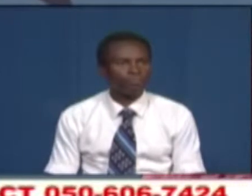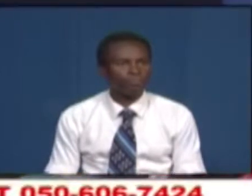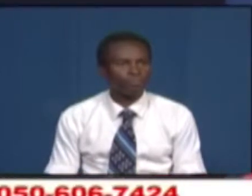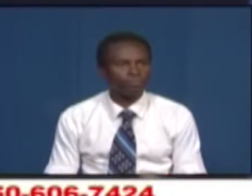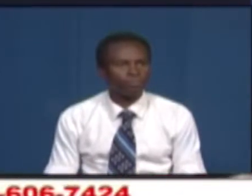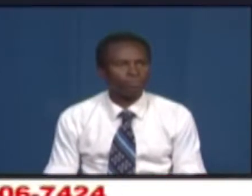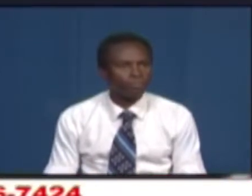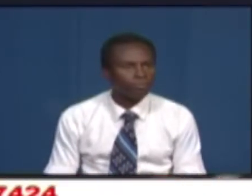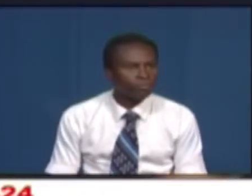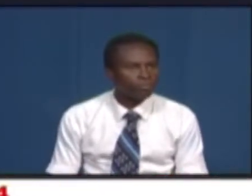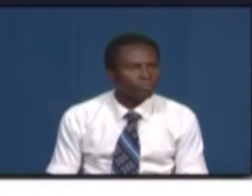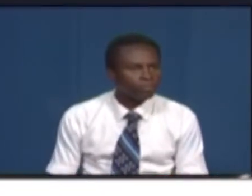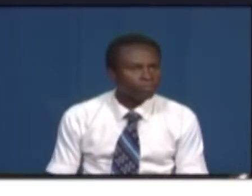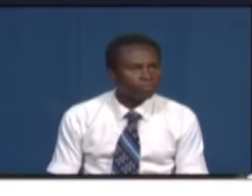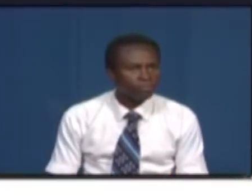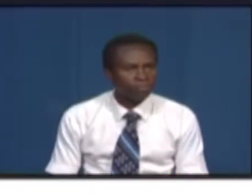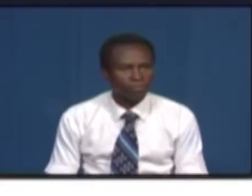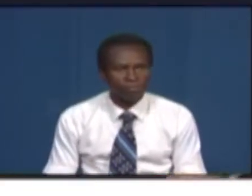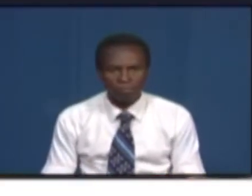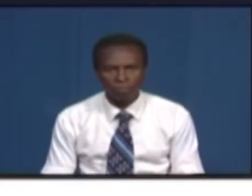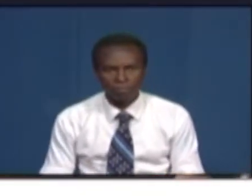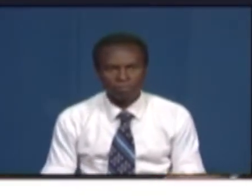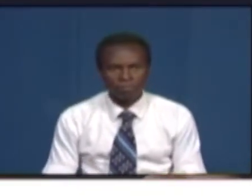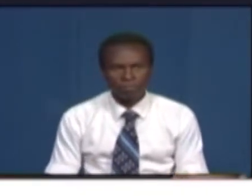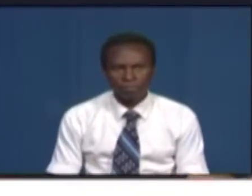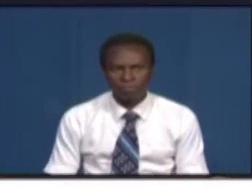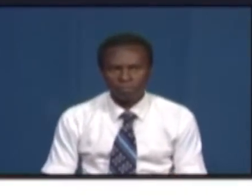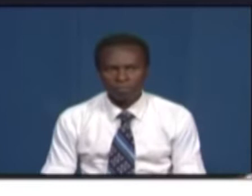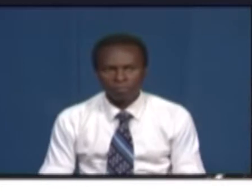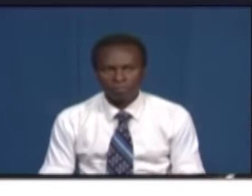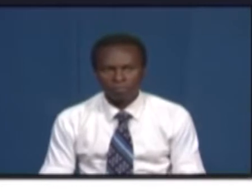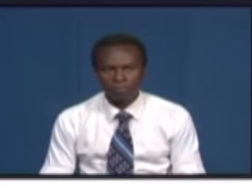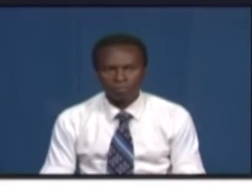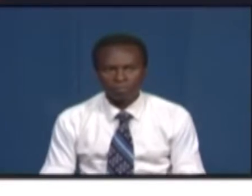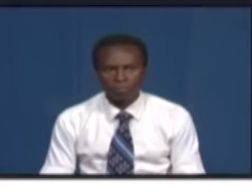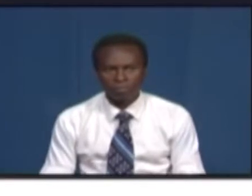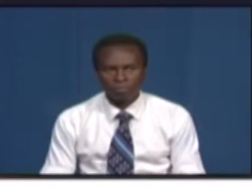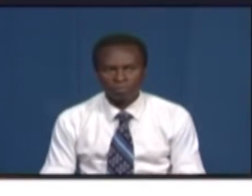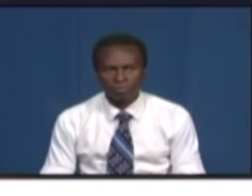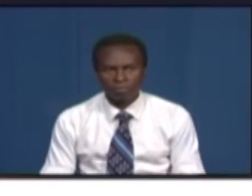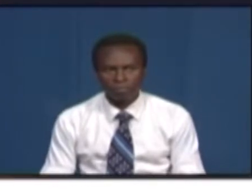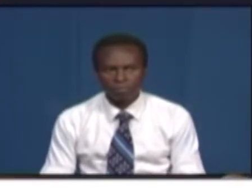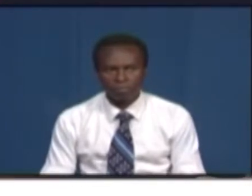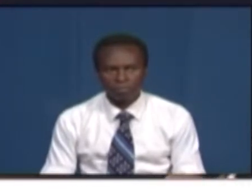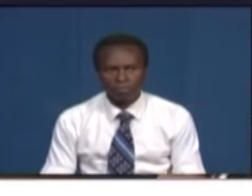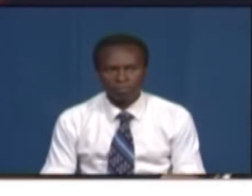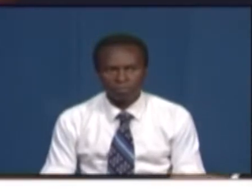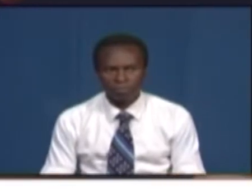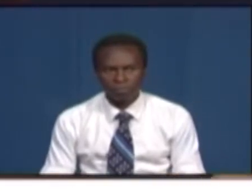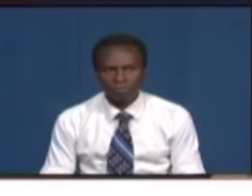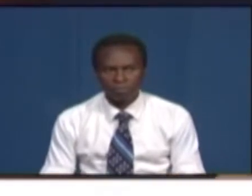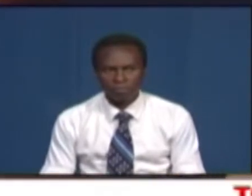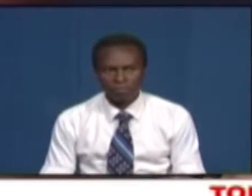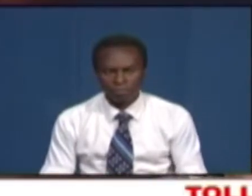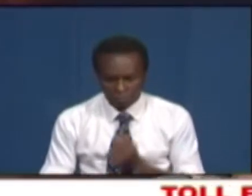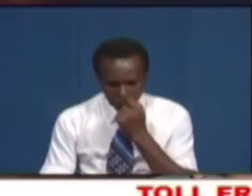Your name? I'm Mary Kwan. Please, you made mention of cocoyam leaves. Please, I want to know if we can do it like how we usually